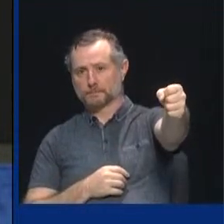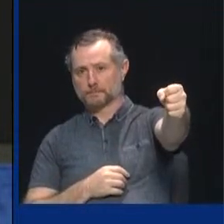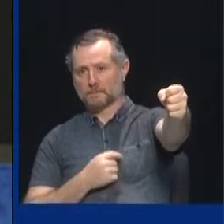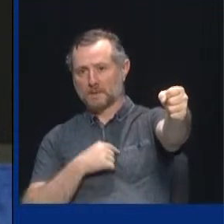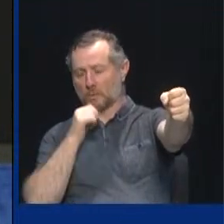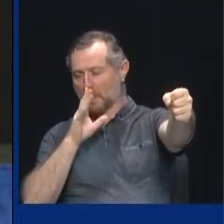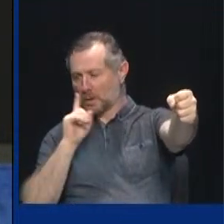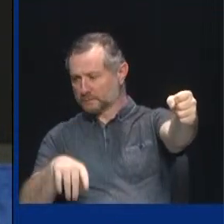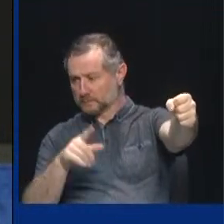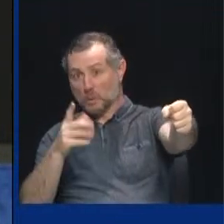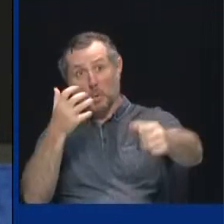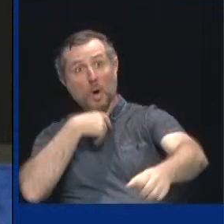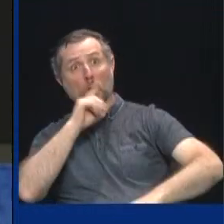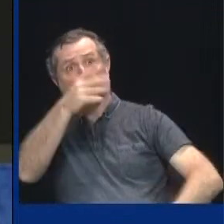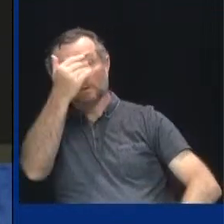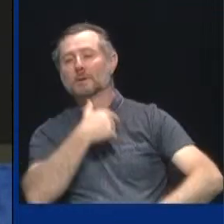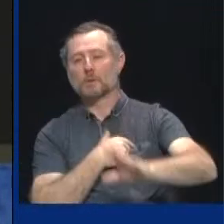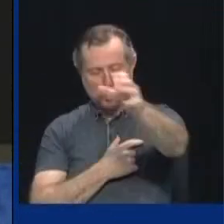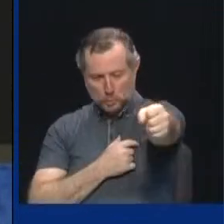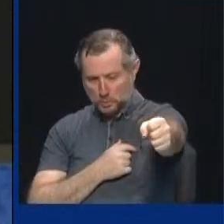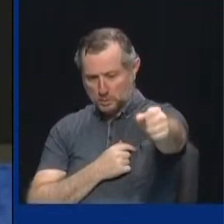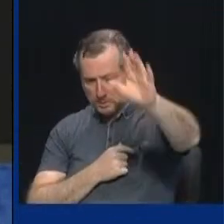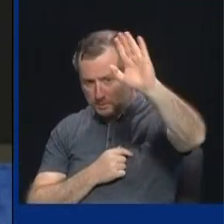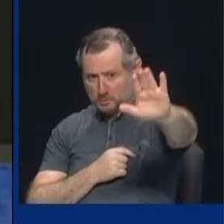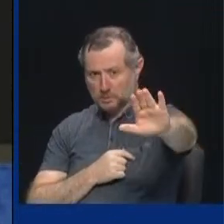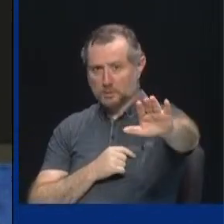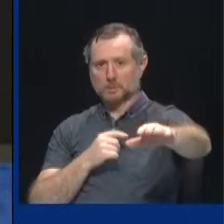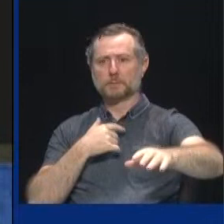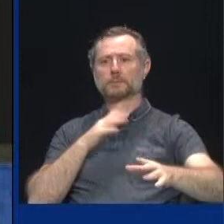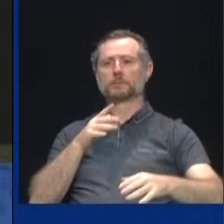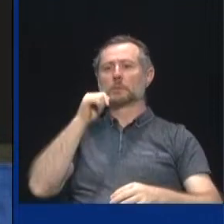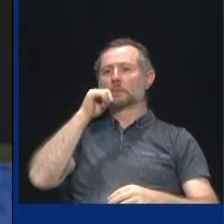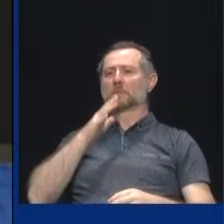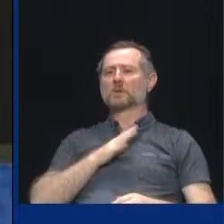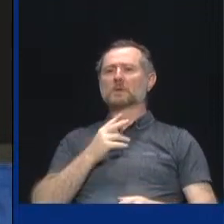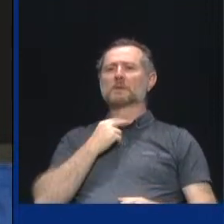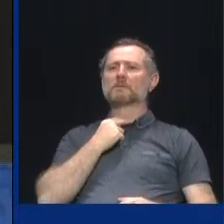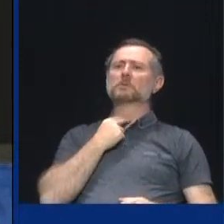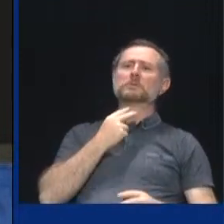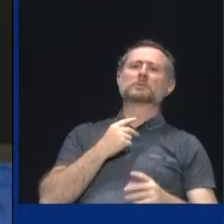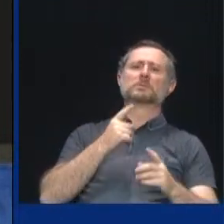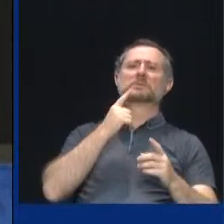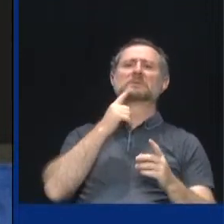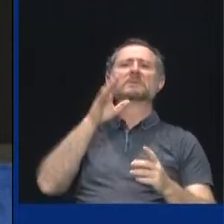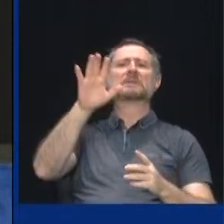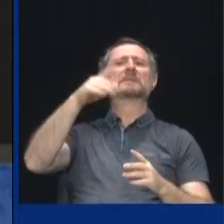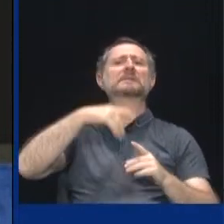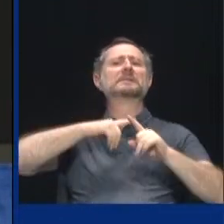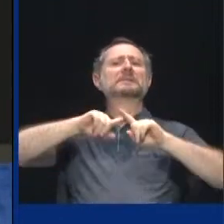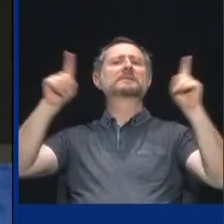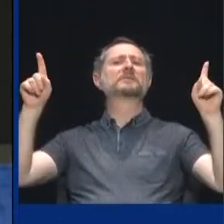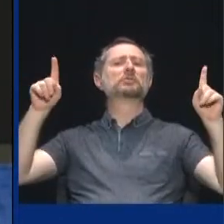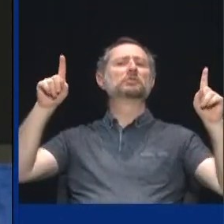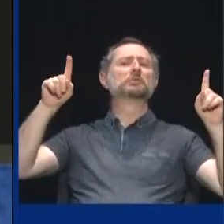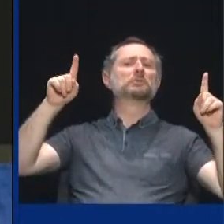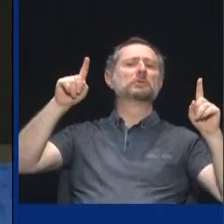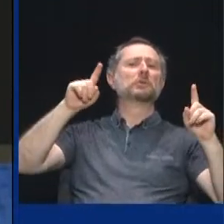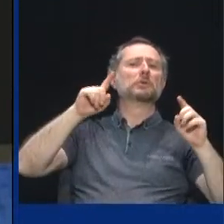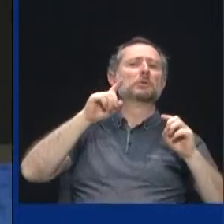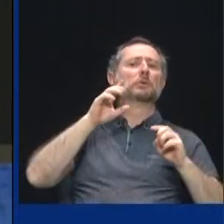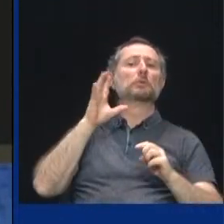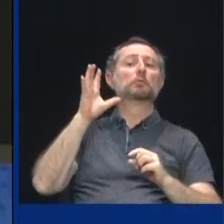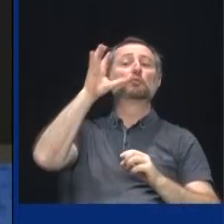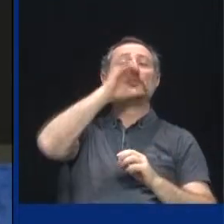get an answer. So the difference in presumed deaths versus actual